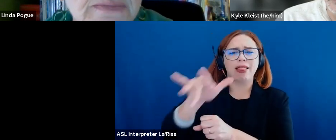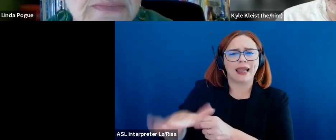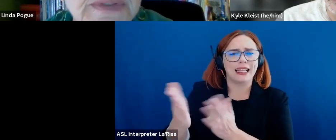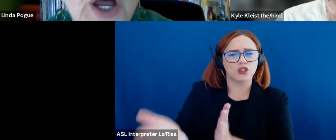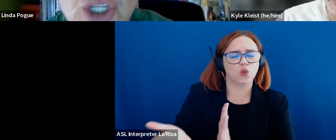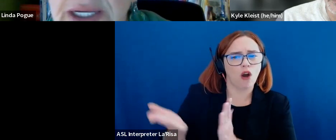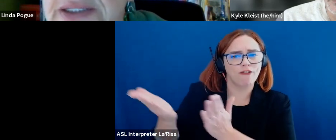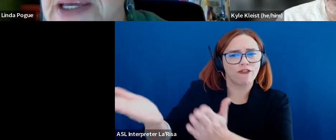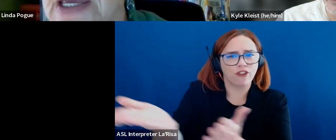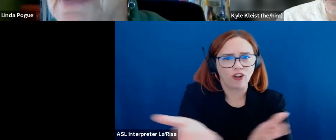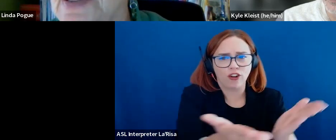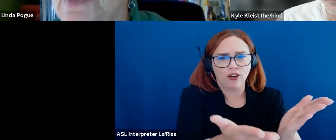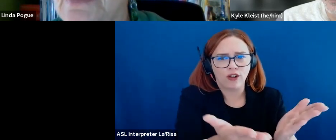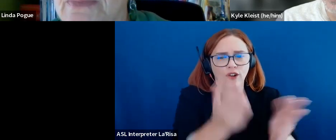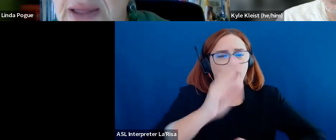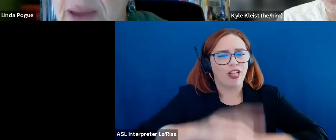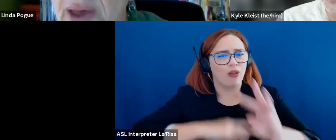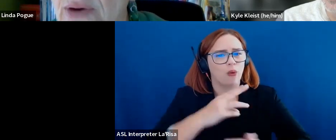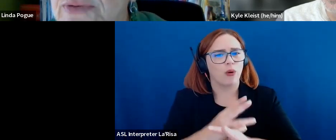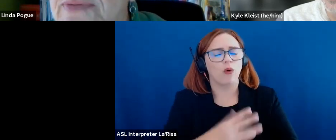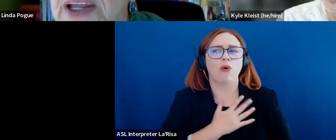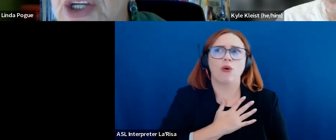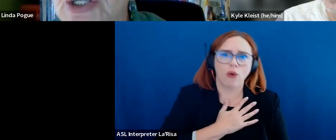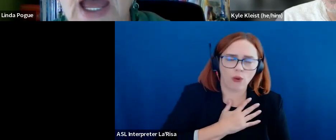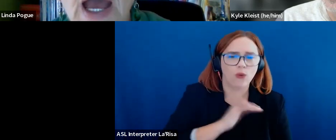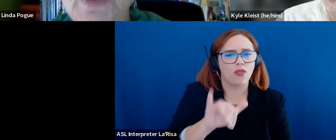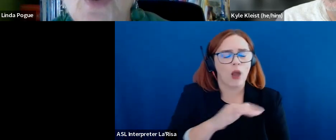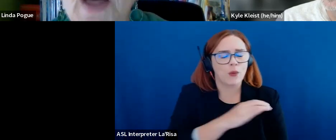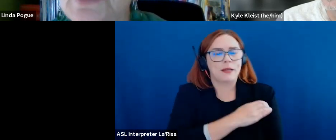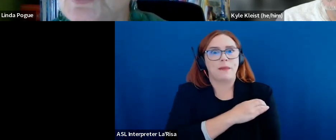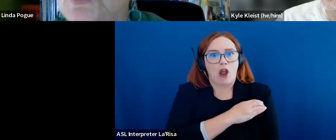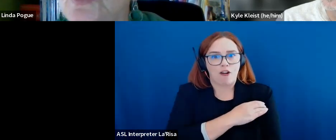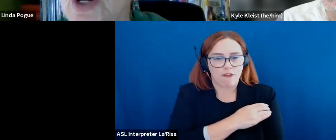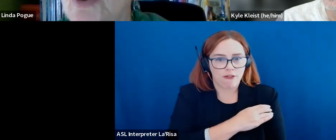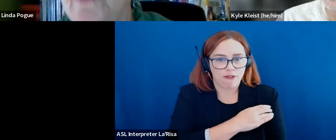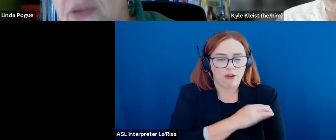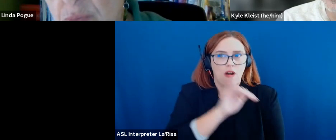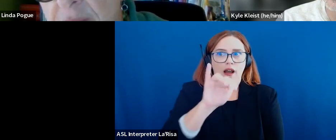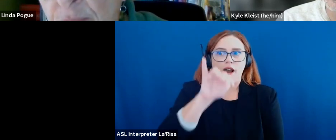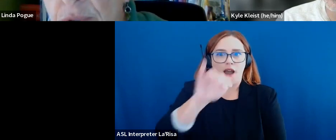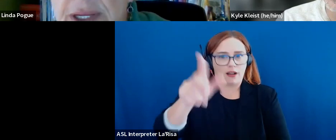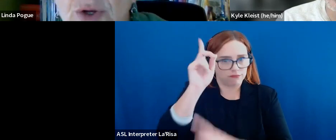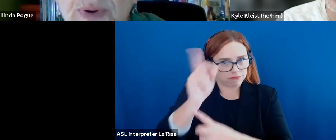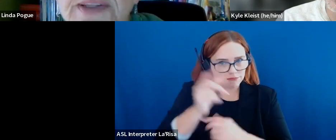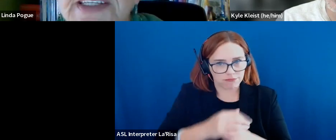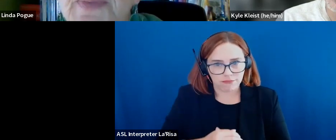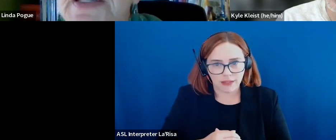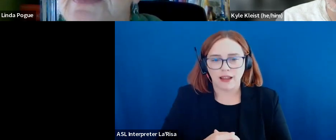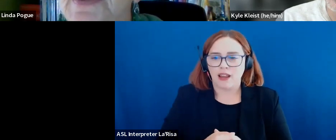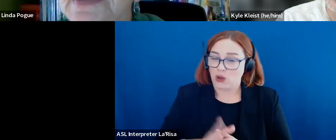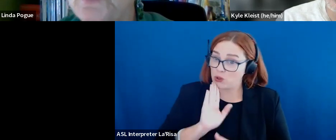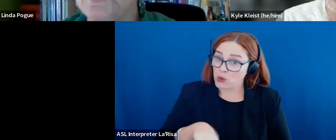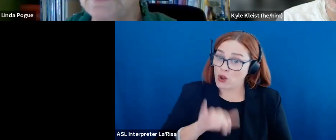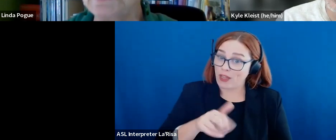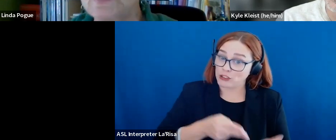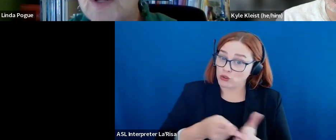very touching to hear somebody make that powerful revelation. And we know that's true of other people who participate